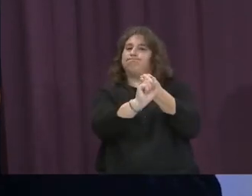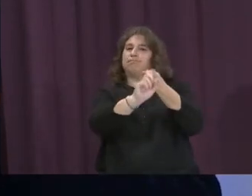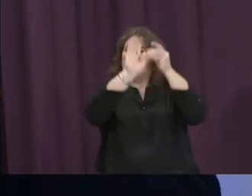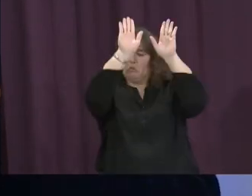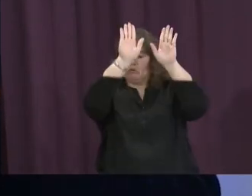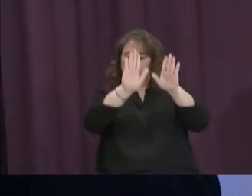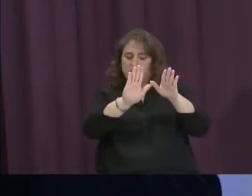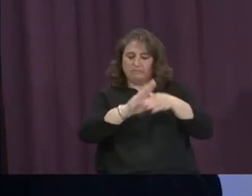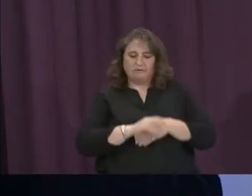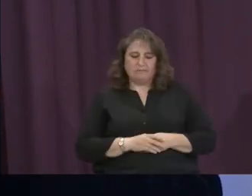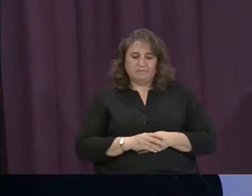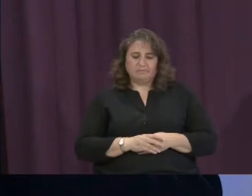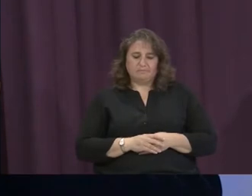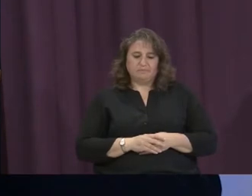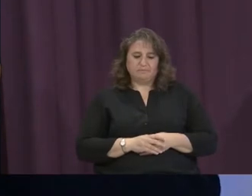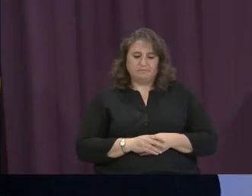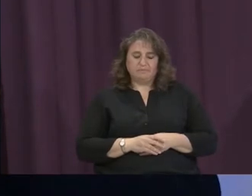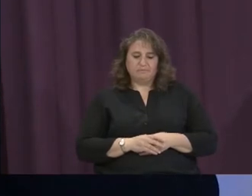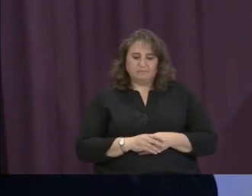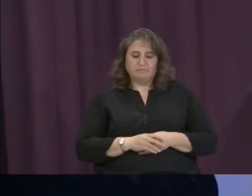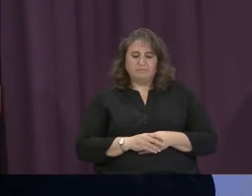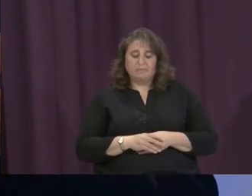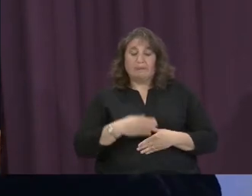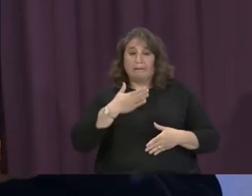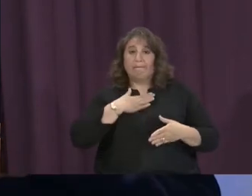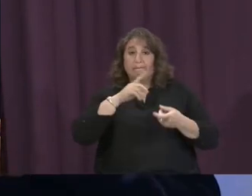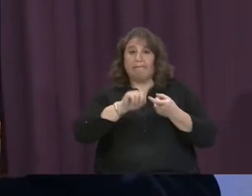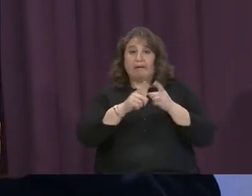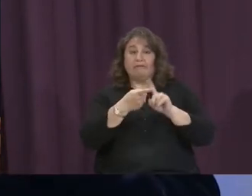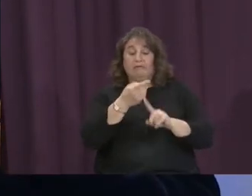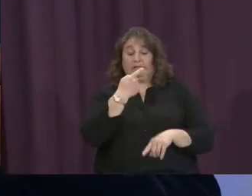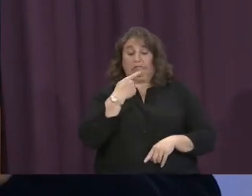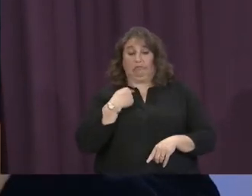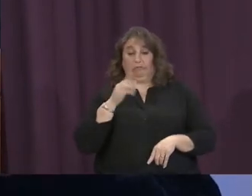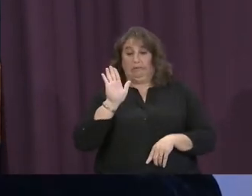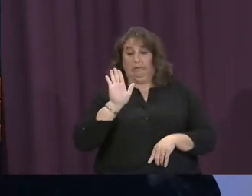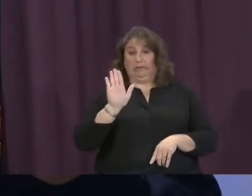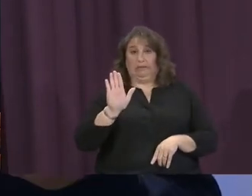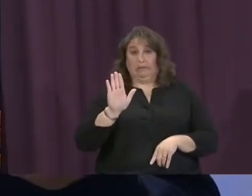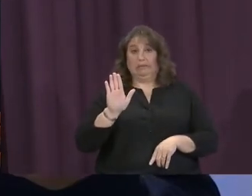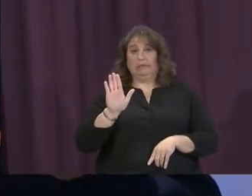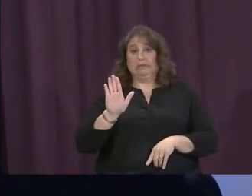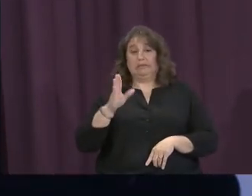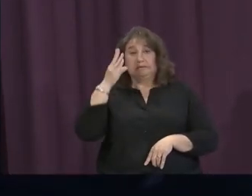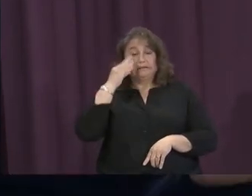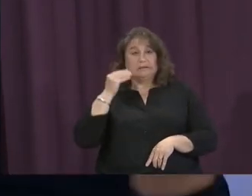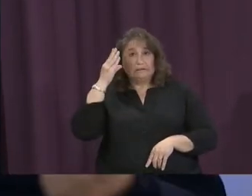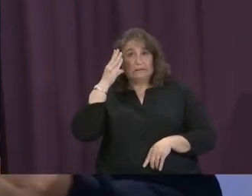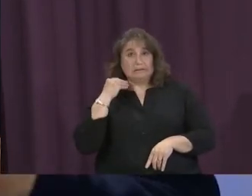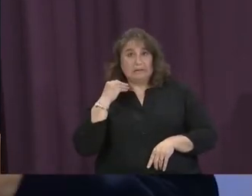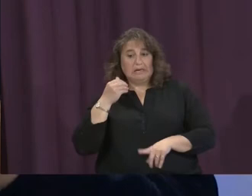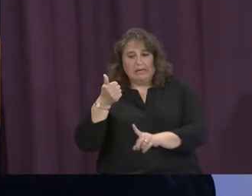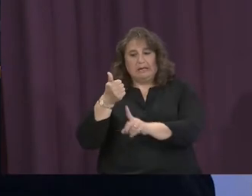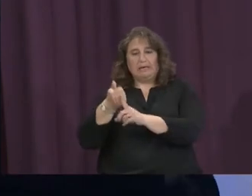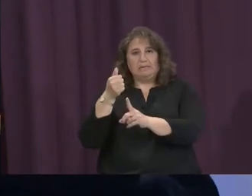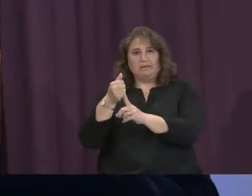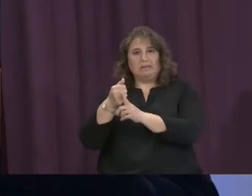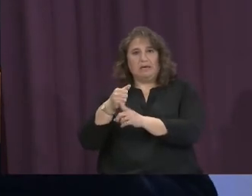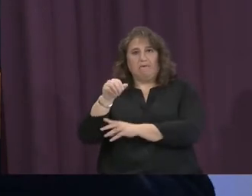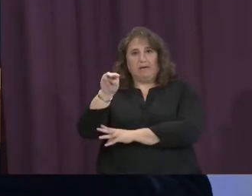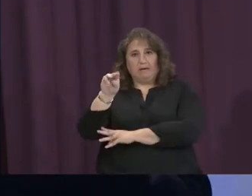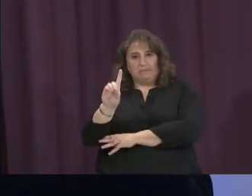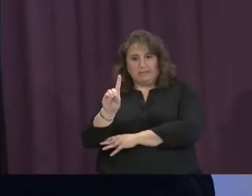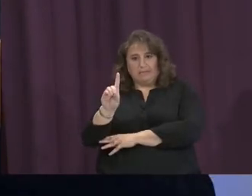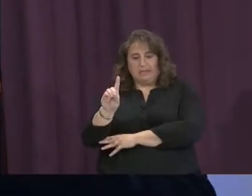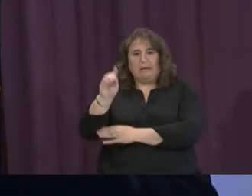year, and he shared his experience. He had muscular dystrophy, and he could